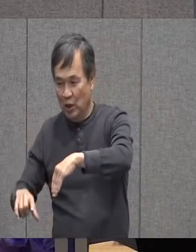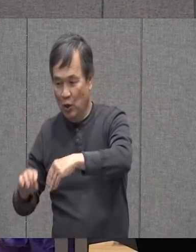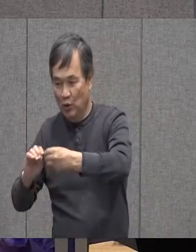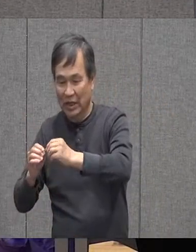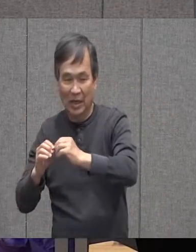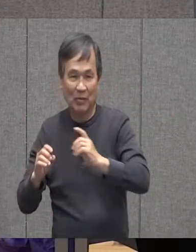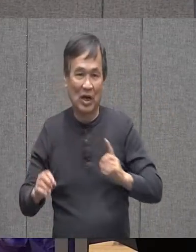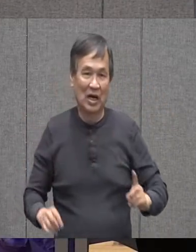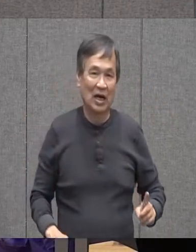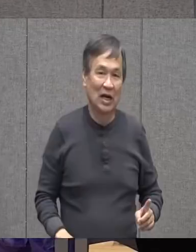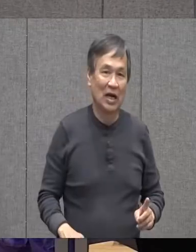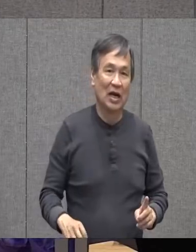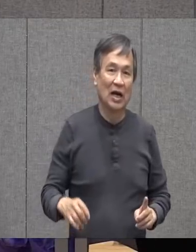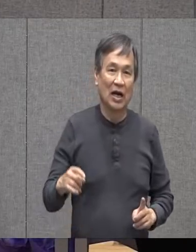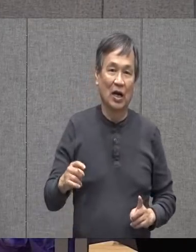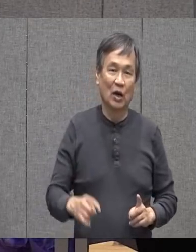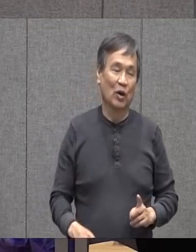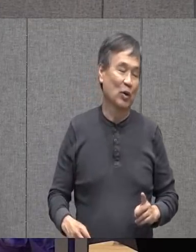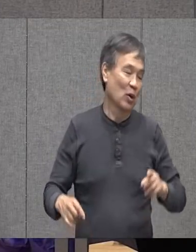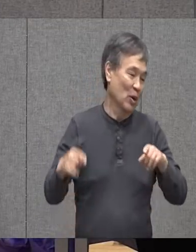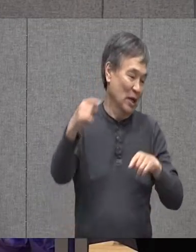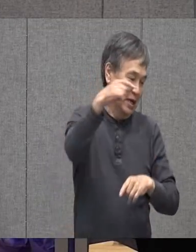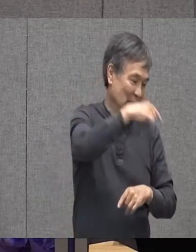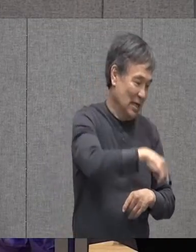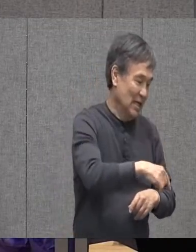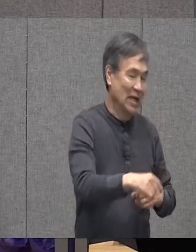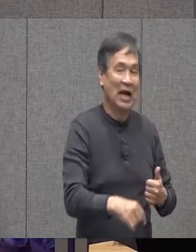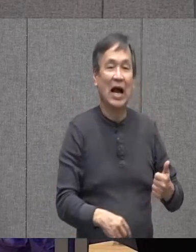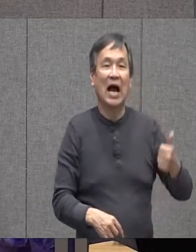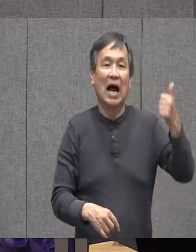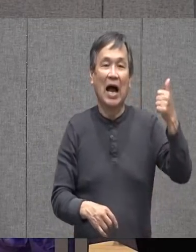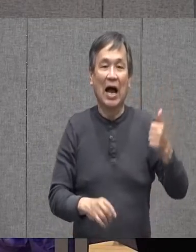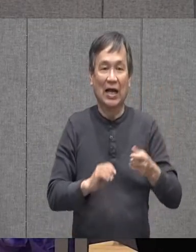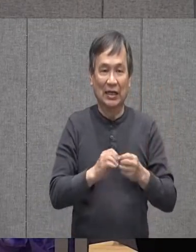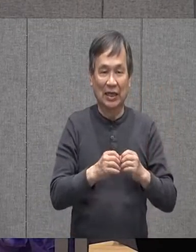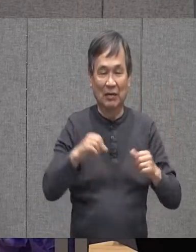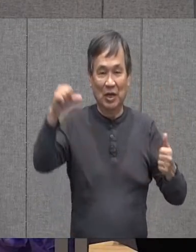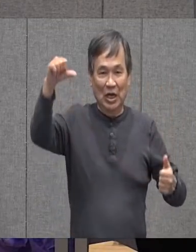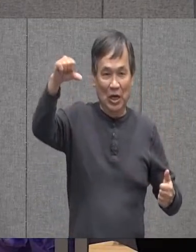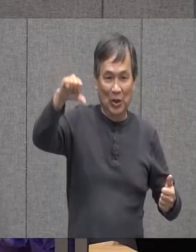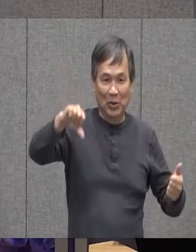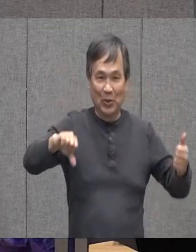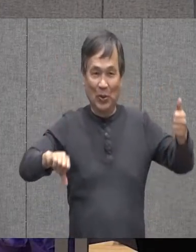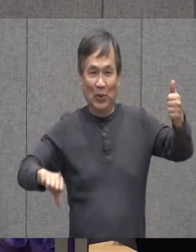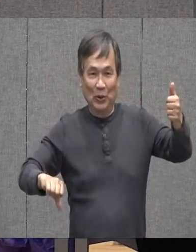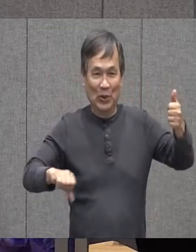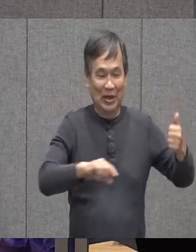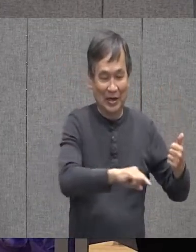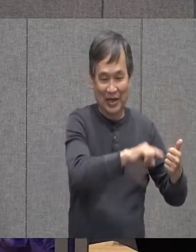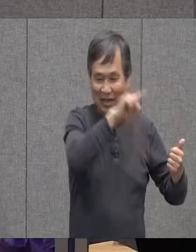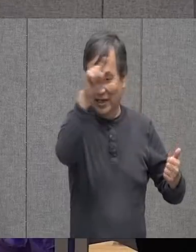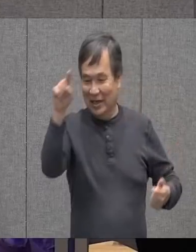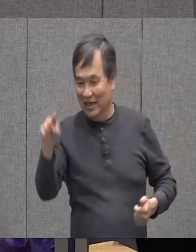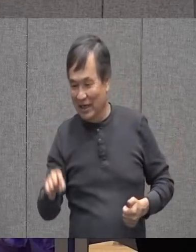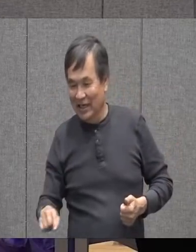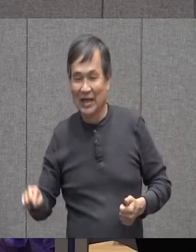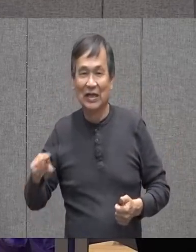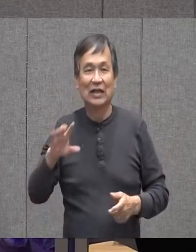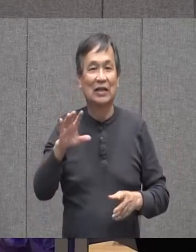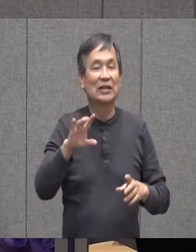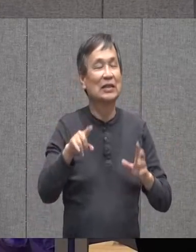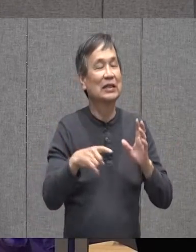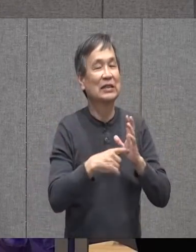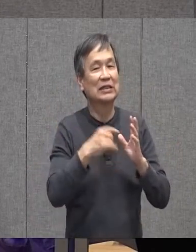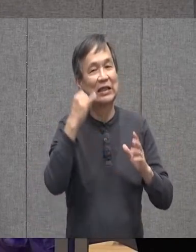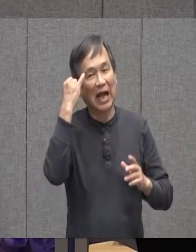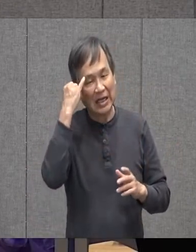or roll down the hill the other direction and go to a higher number. That's kind of the connection that I make with this, but it's not necessarily the way